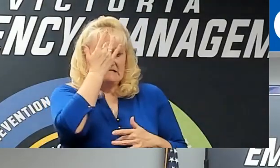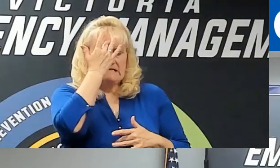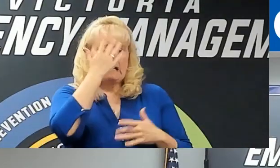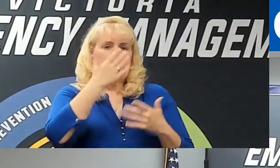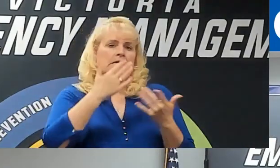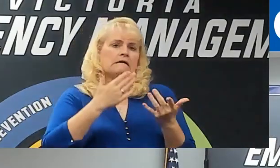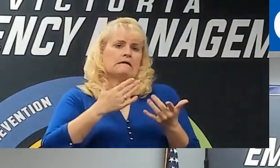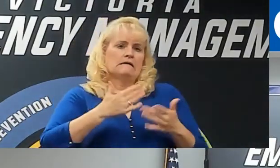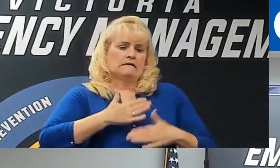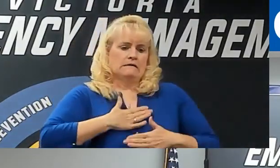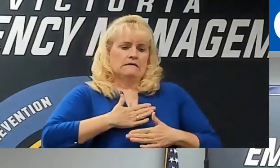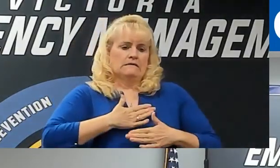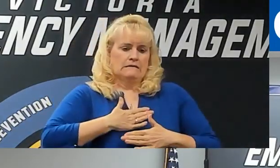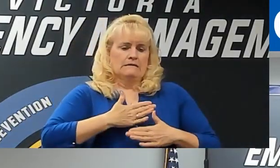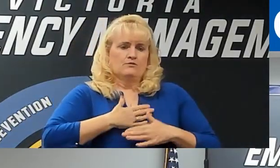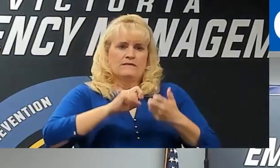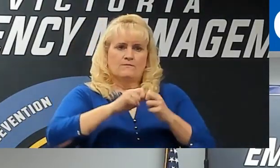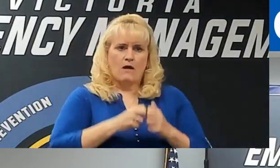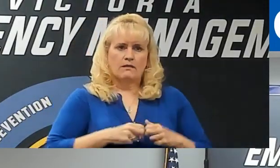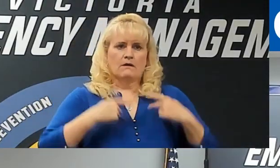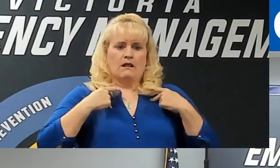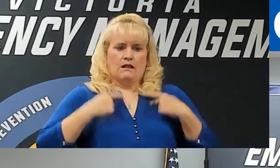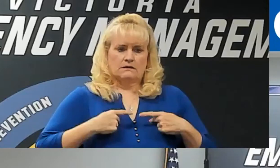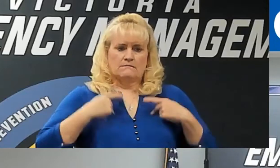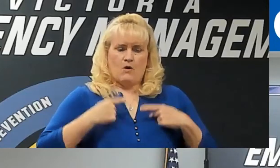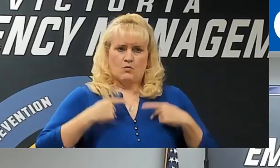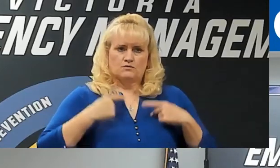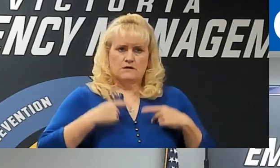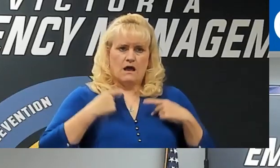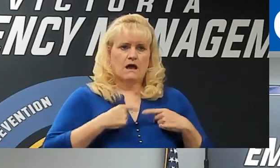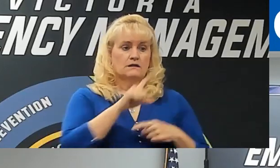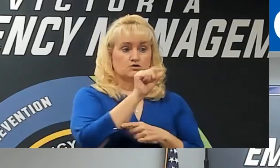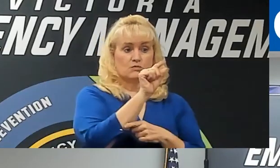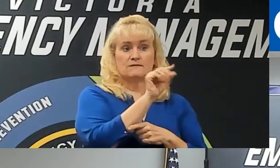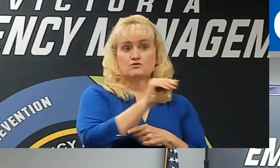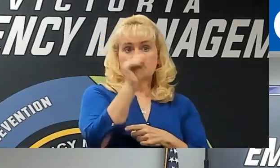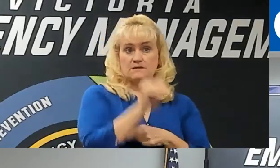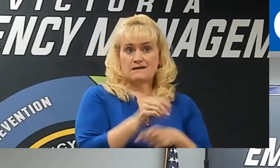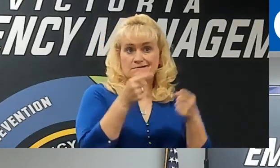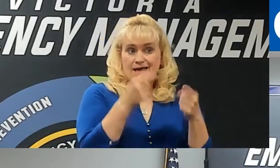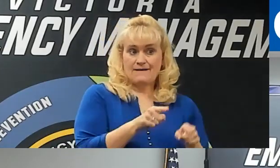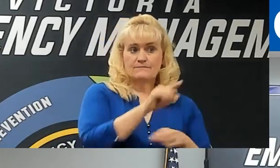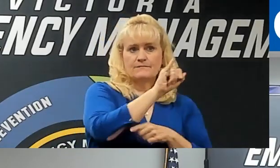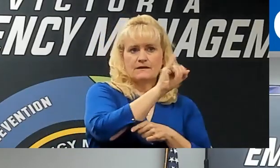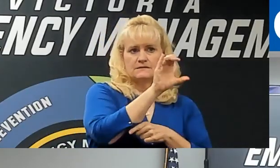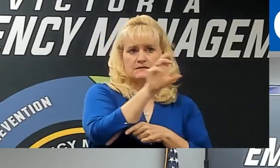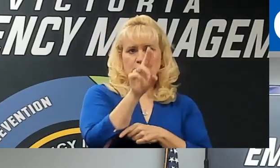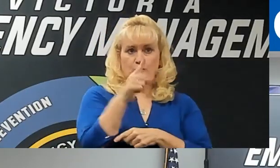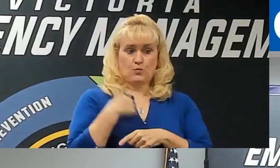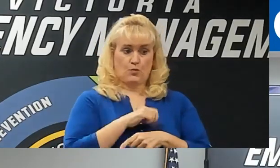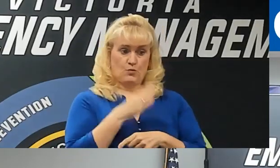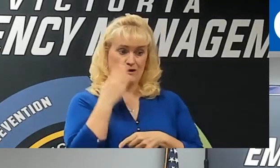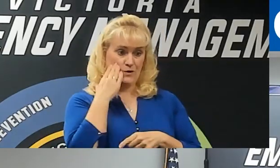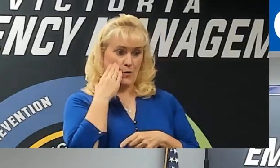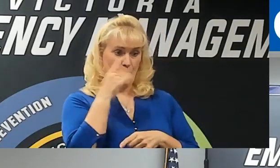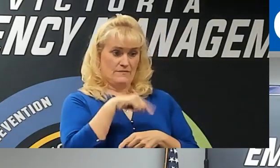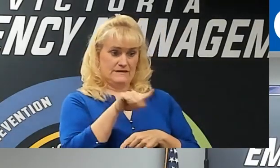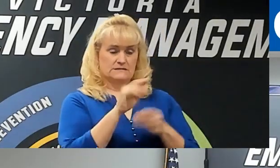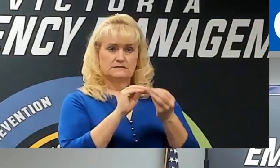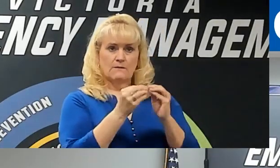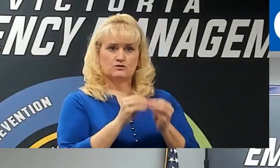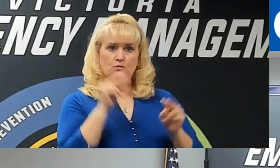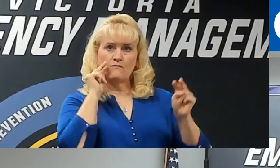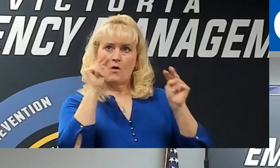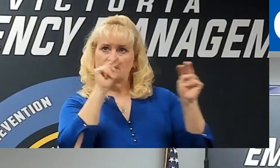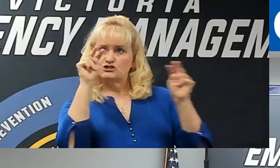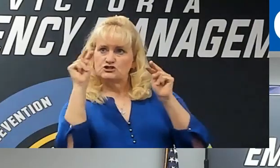pneumonias, and they end up in the hospital. 20% of them end up in the intensive care unit. So we know these numbers because we've seen them in other places.